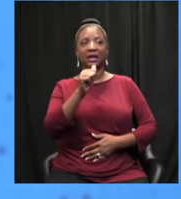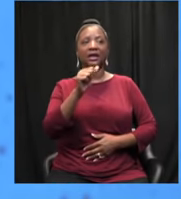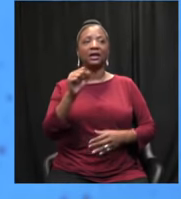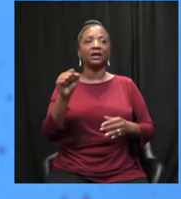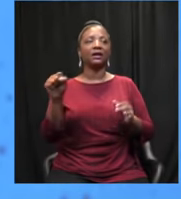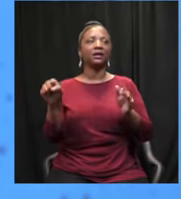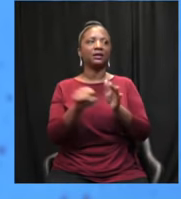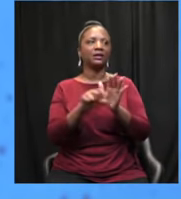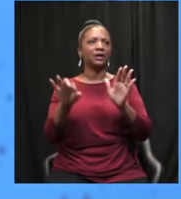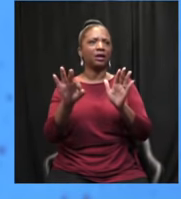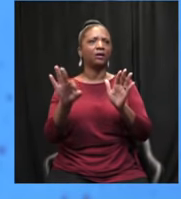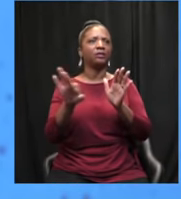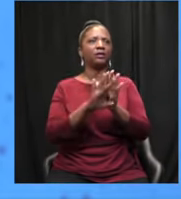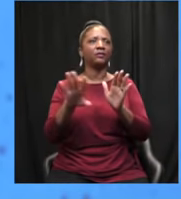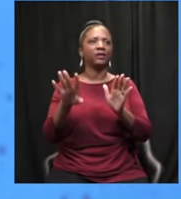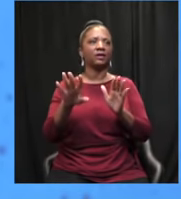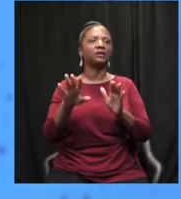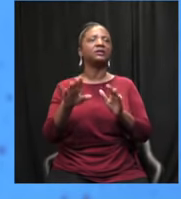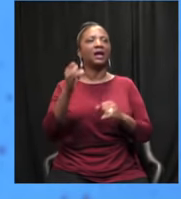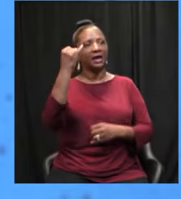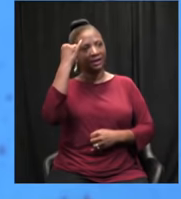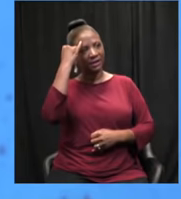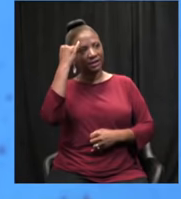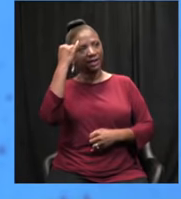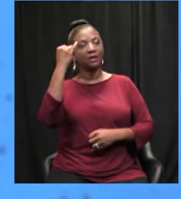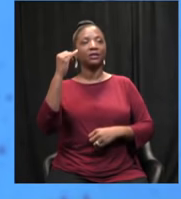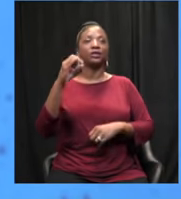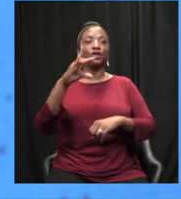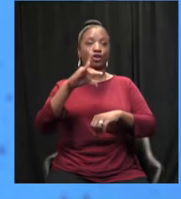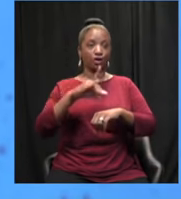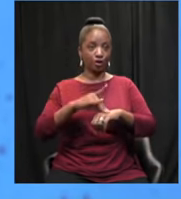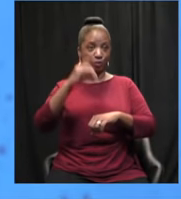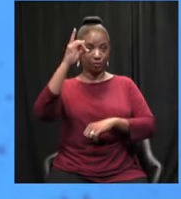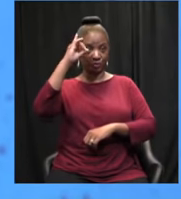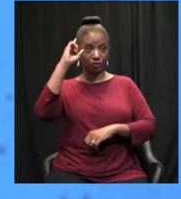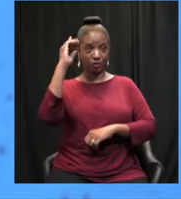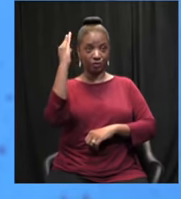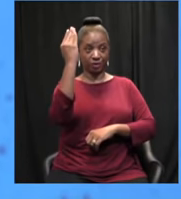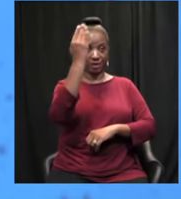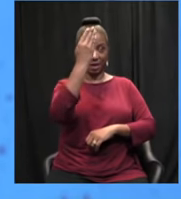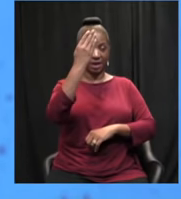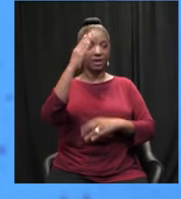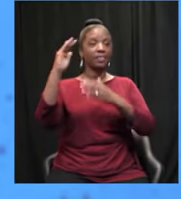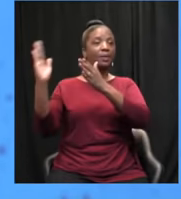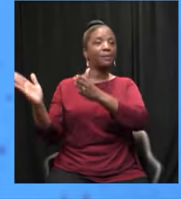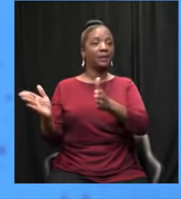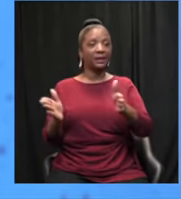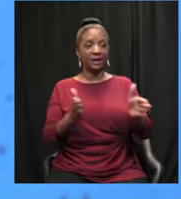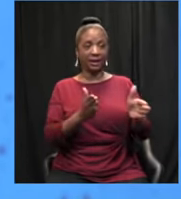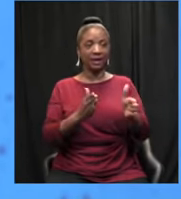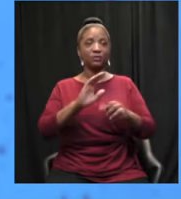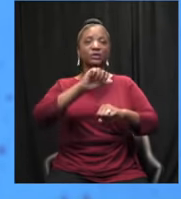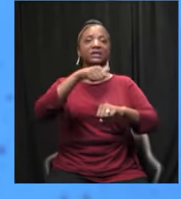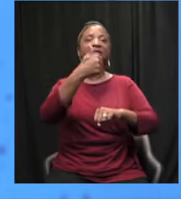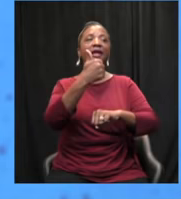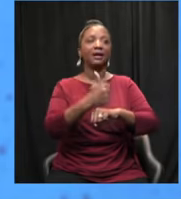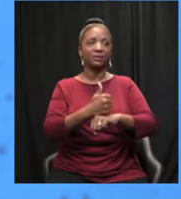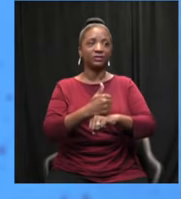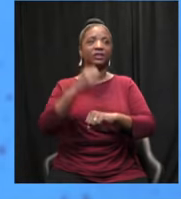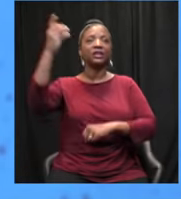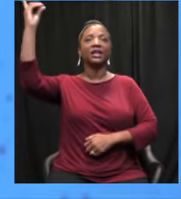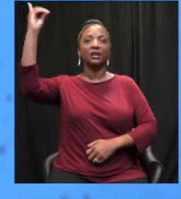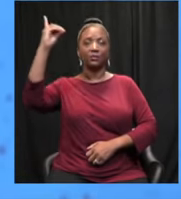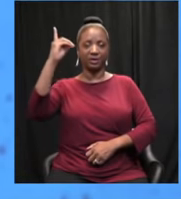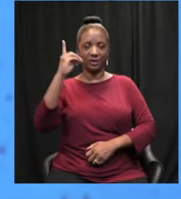of the earth, it was already planned that he was gonna come. He was born of a virgin Mary. He willingly chose to